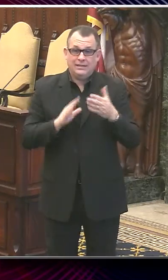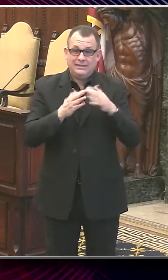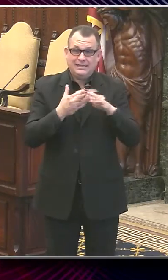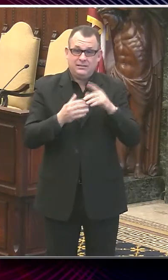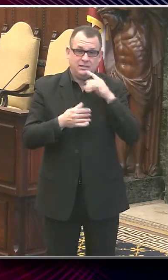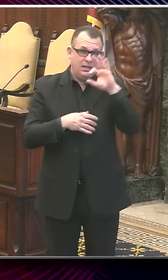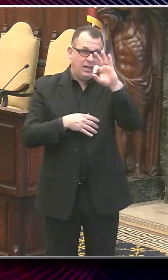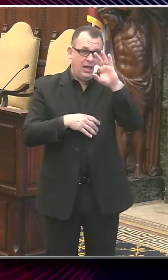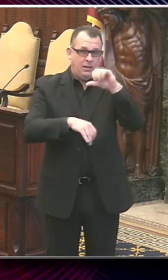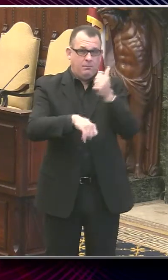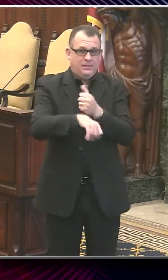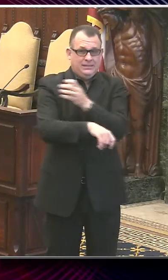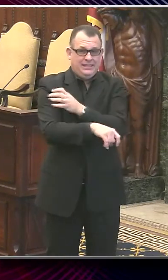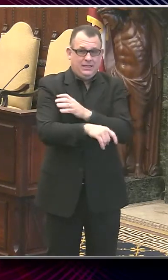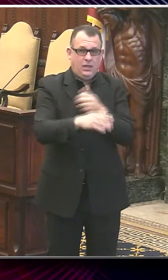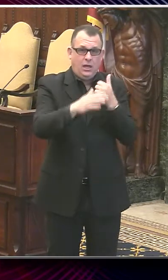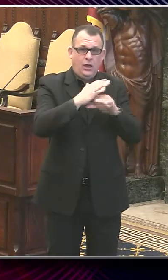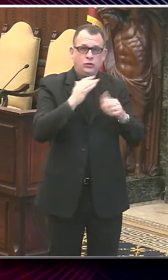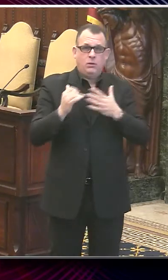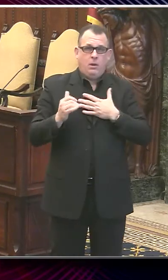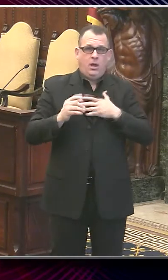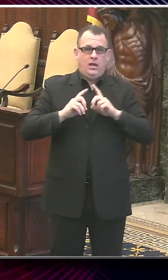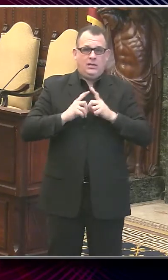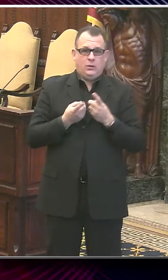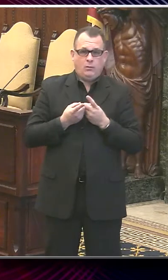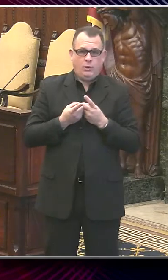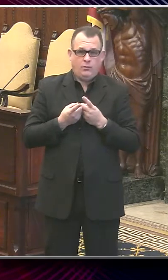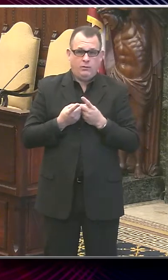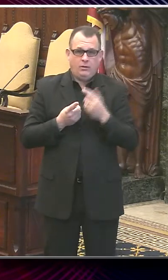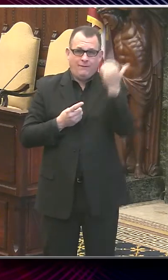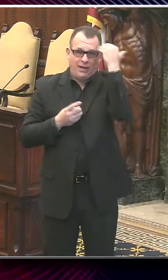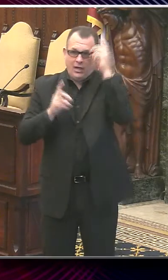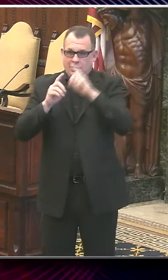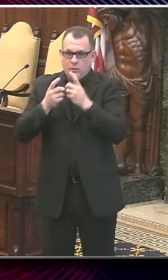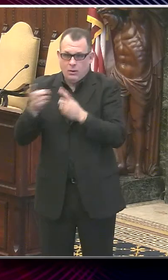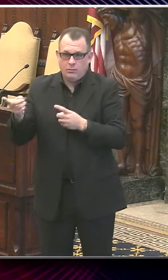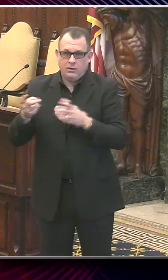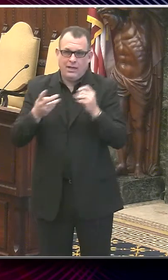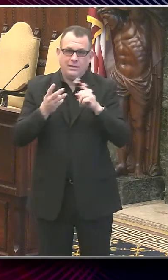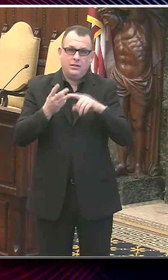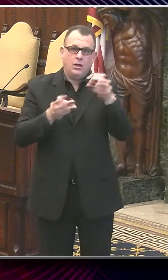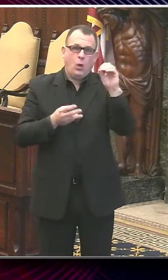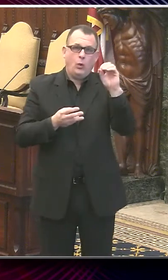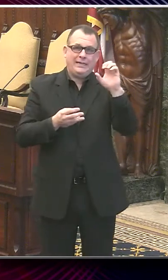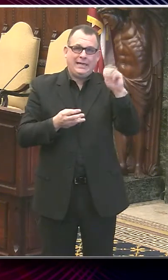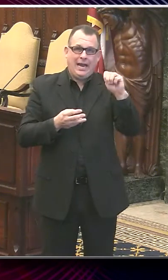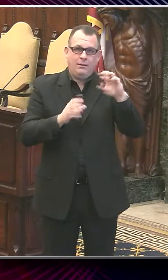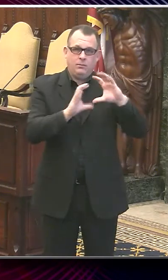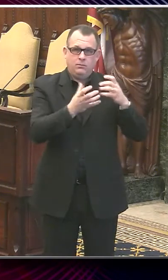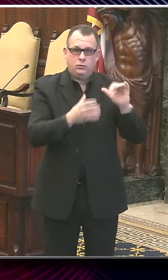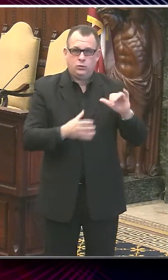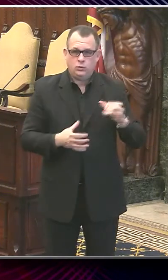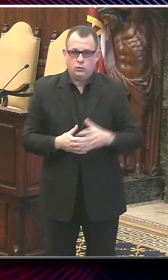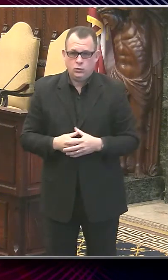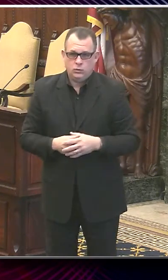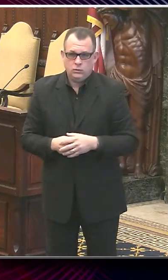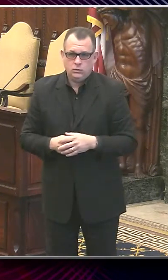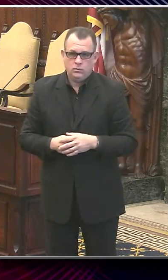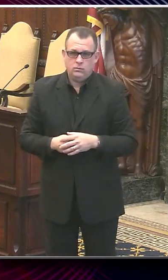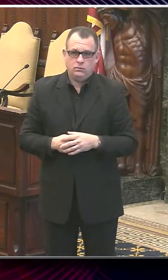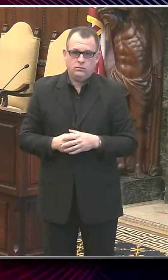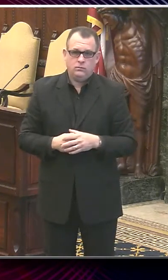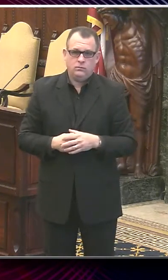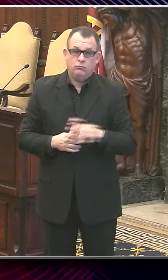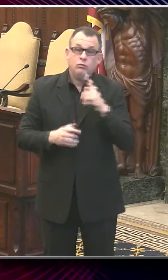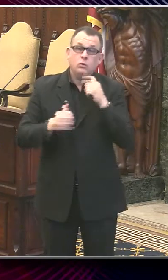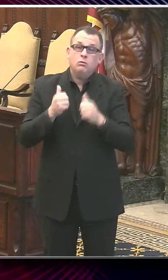operated by the Department of Public Health and the Fire Department and the Office of Emergency Management. Now, for those clinics that we are operating, the appointments are mostly